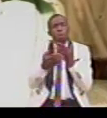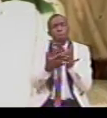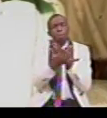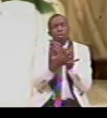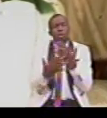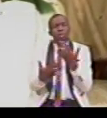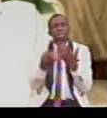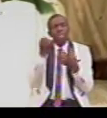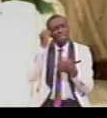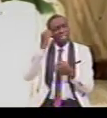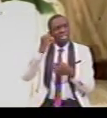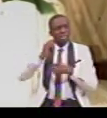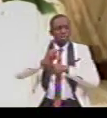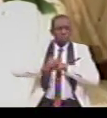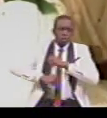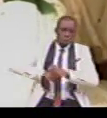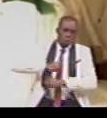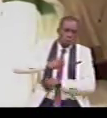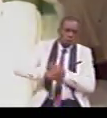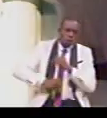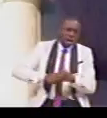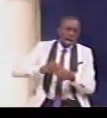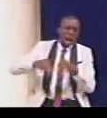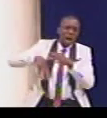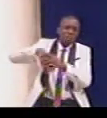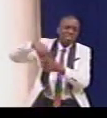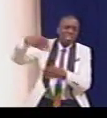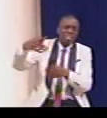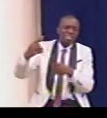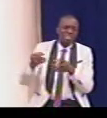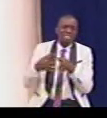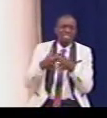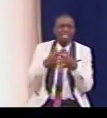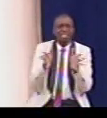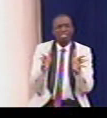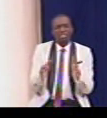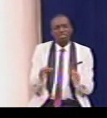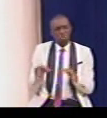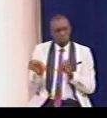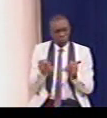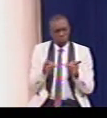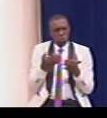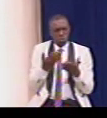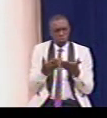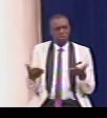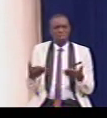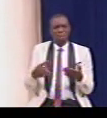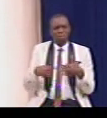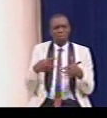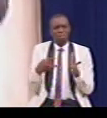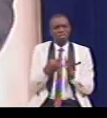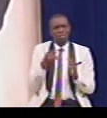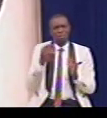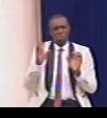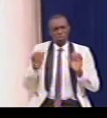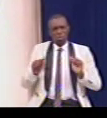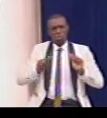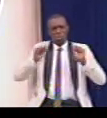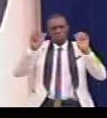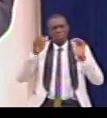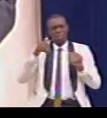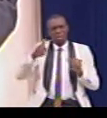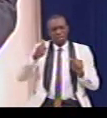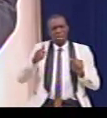gate let us go for us therefore do something about that consecrate your life give yourself and then abandon yourself